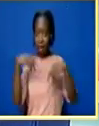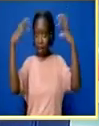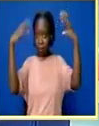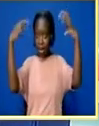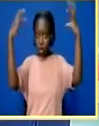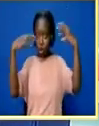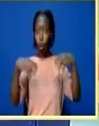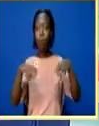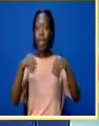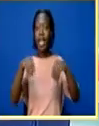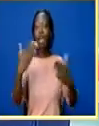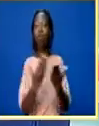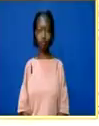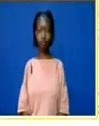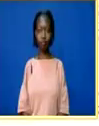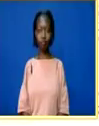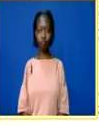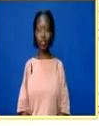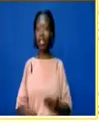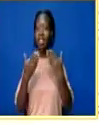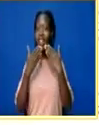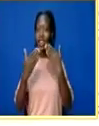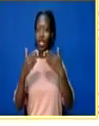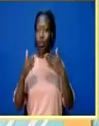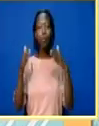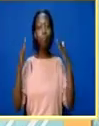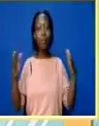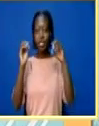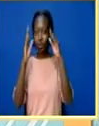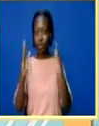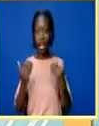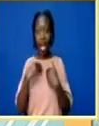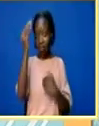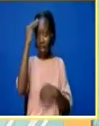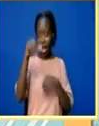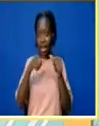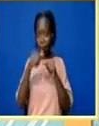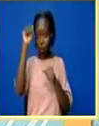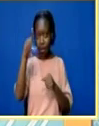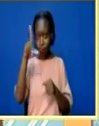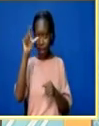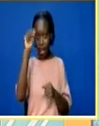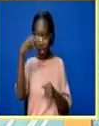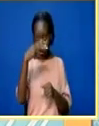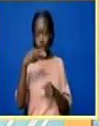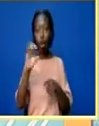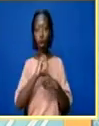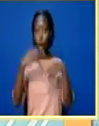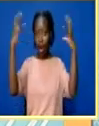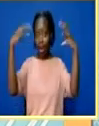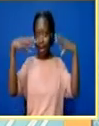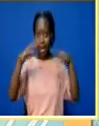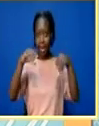erosion. Very good. Thank you so much, Mr. Mohia. We have learned about splash erosion, which can also be called